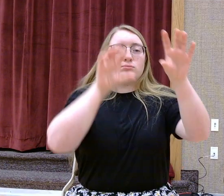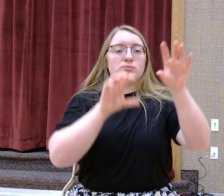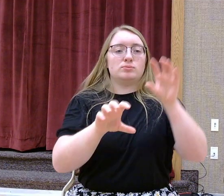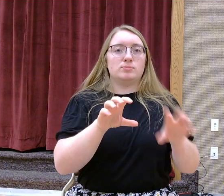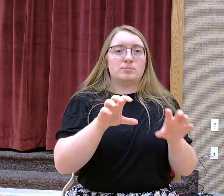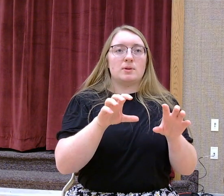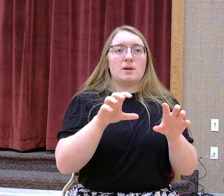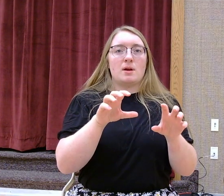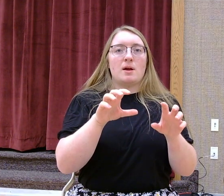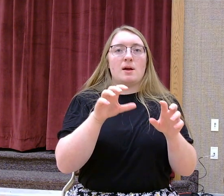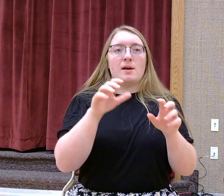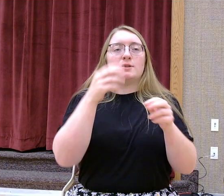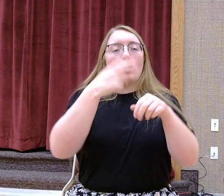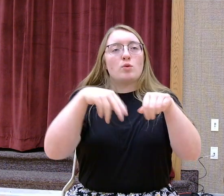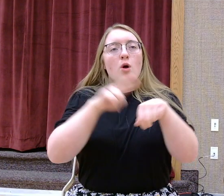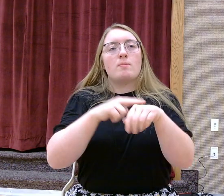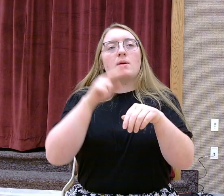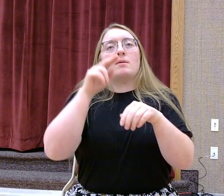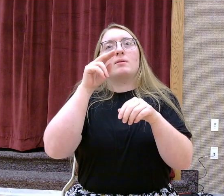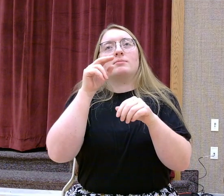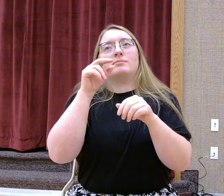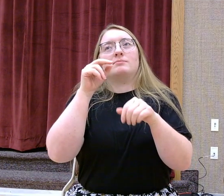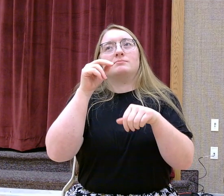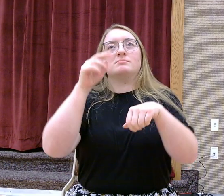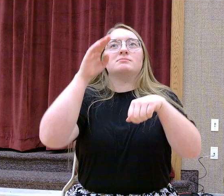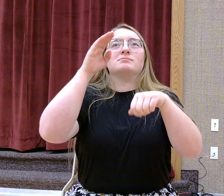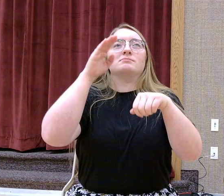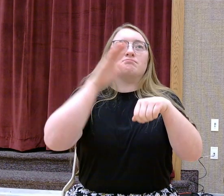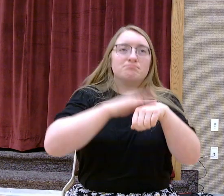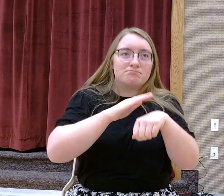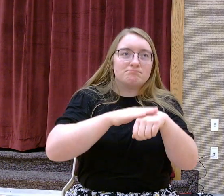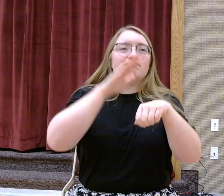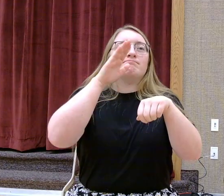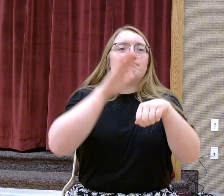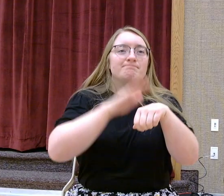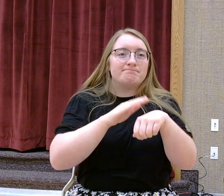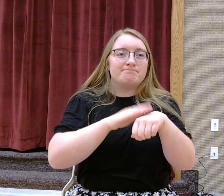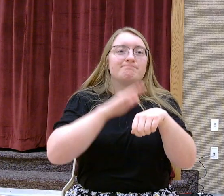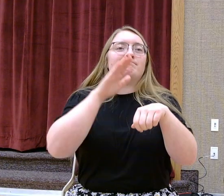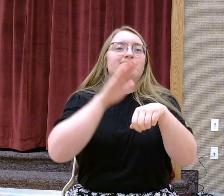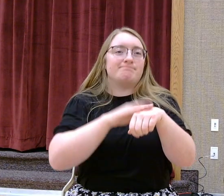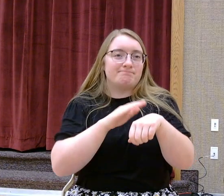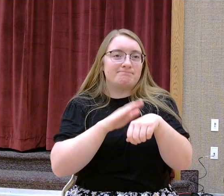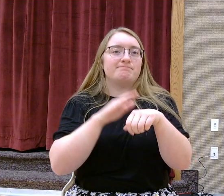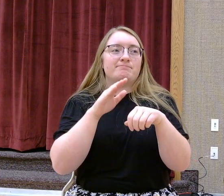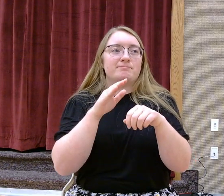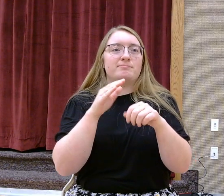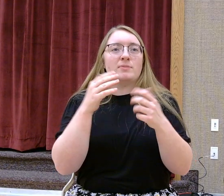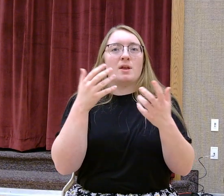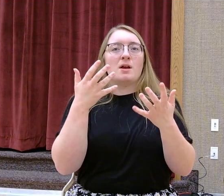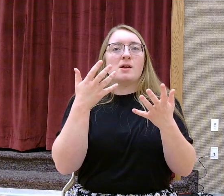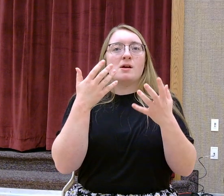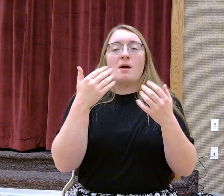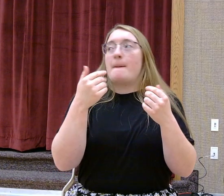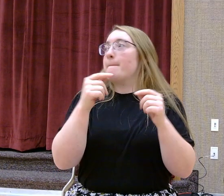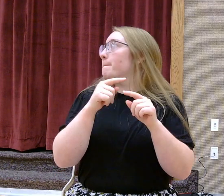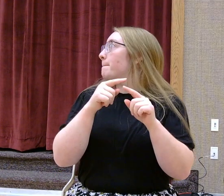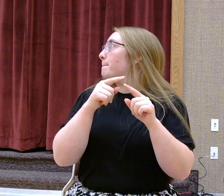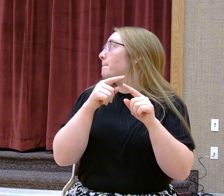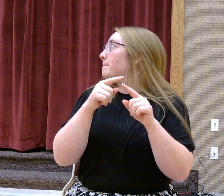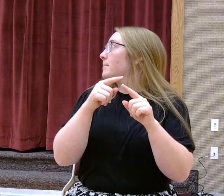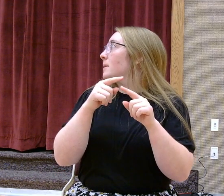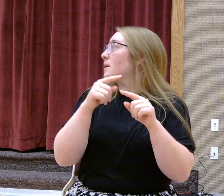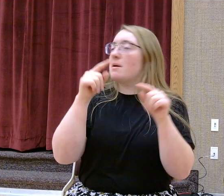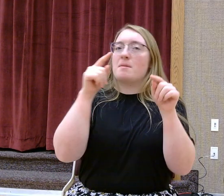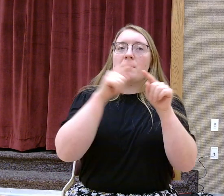dub, lub dub, lub dub. Okay, that's how our heart normally works. In atrial fibrillation, the heart goes like this and it